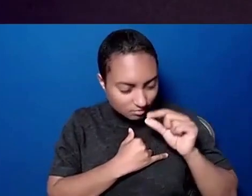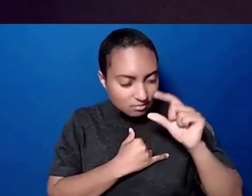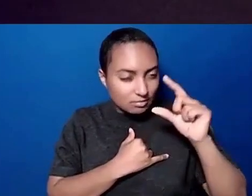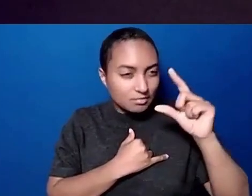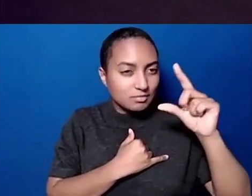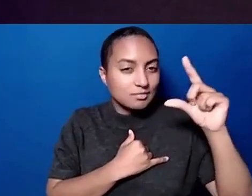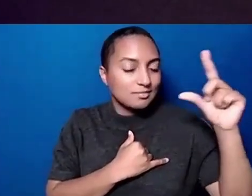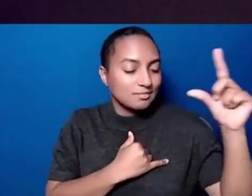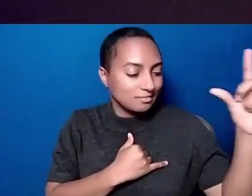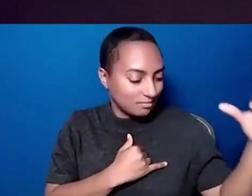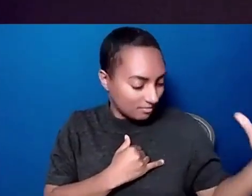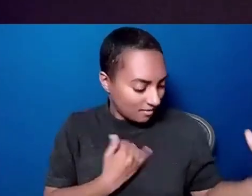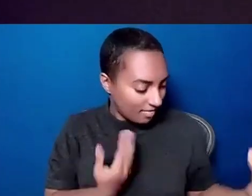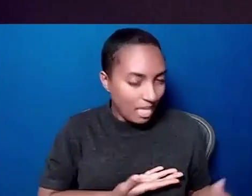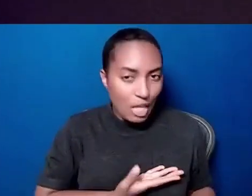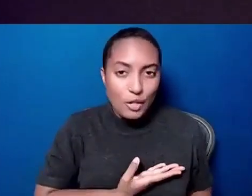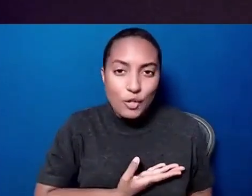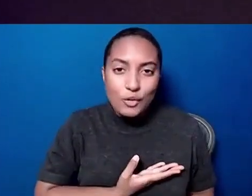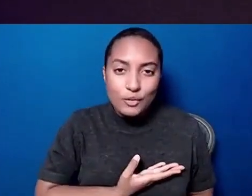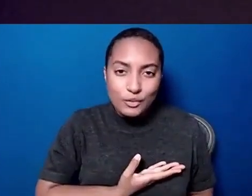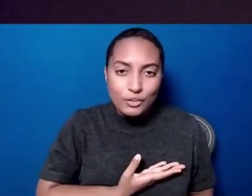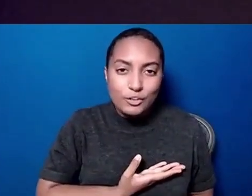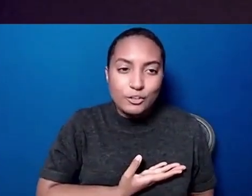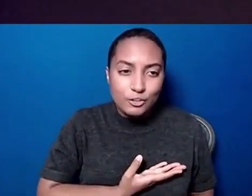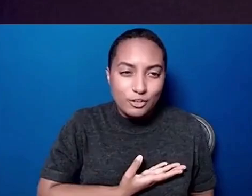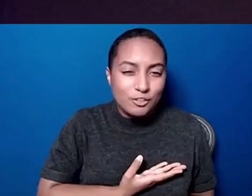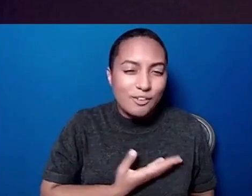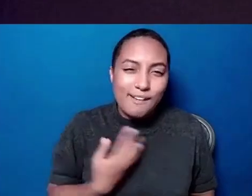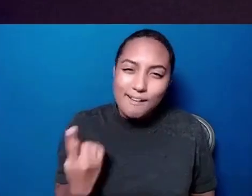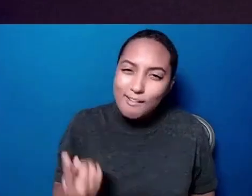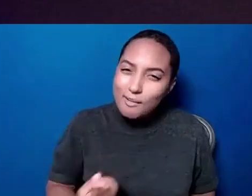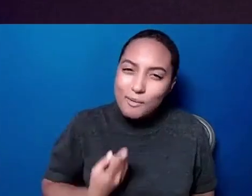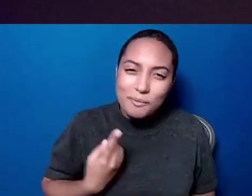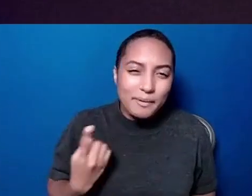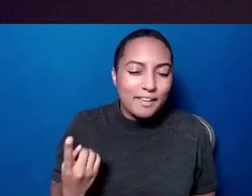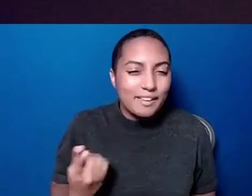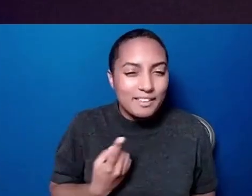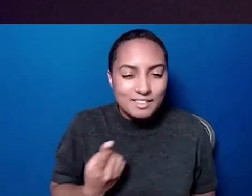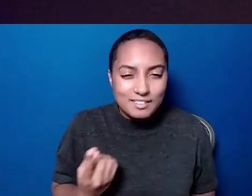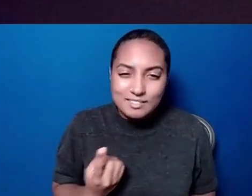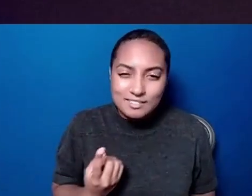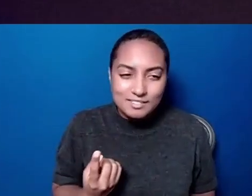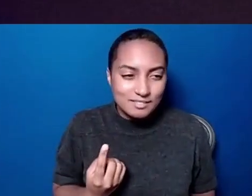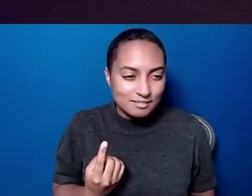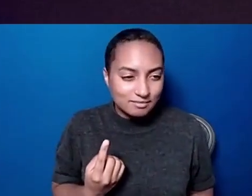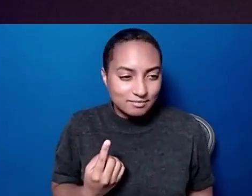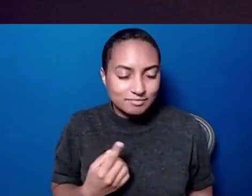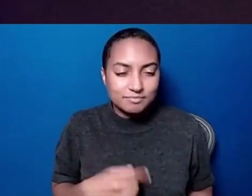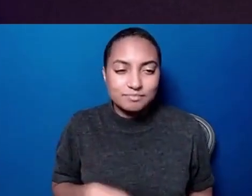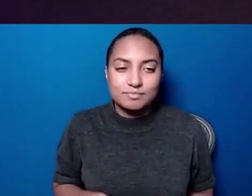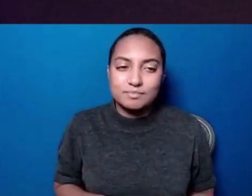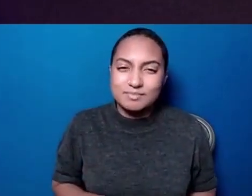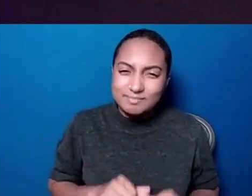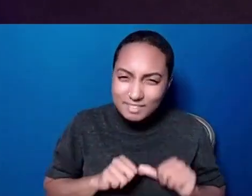day, there, always there. Constant and true.